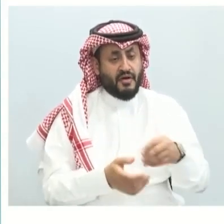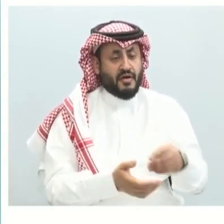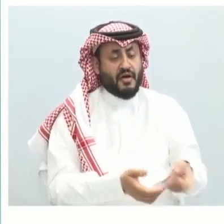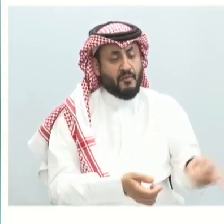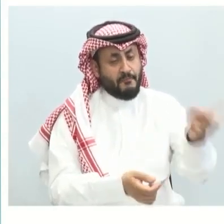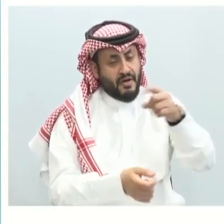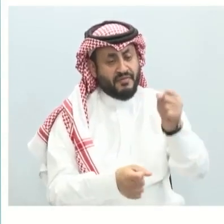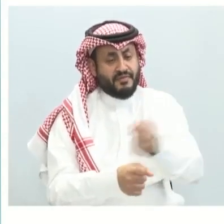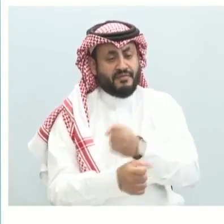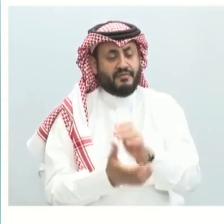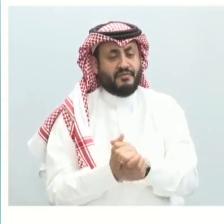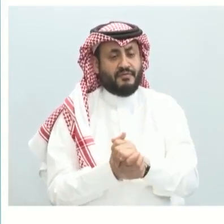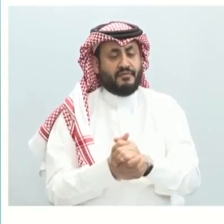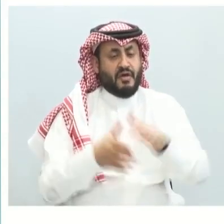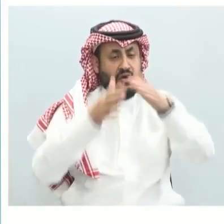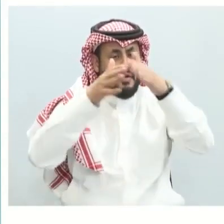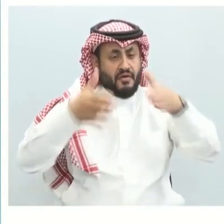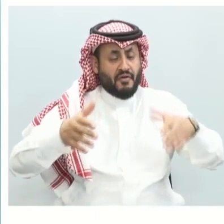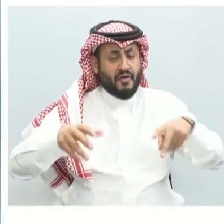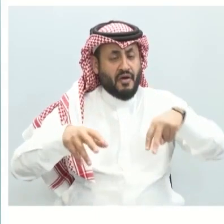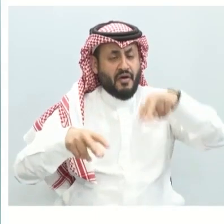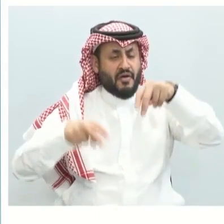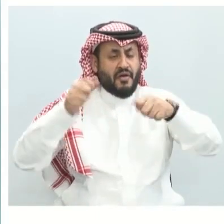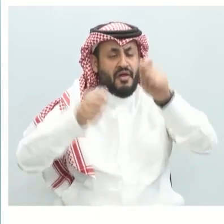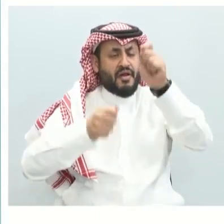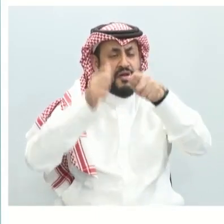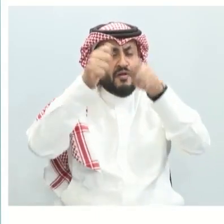climbing in the Wadi Rum Reserve in Jordan.